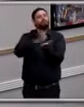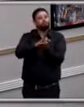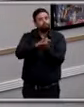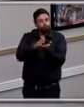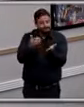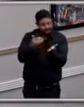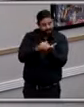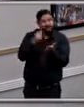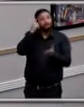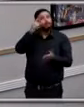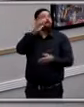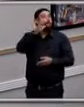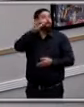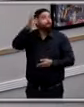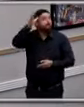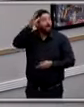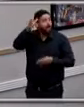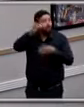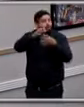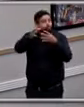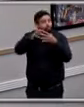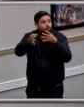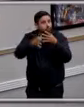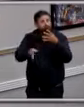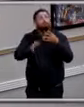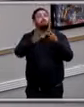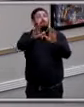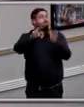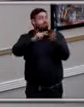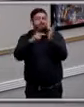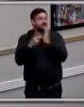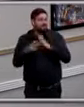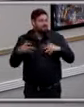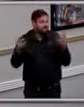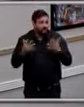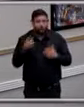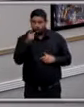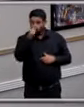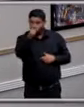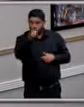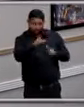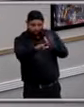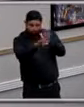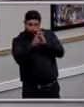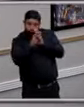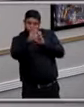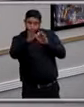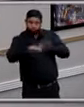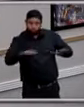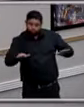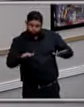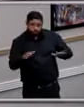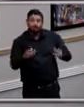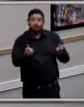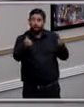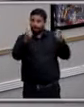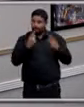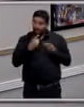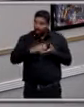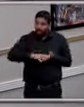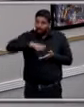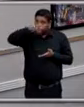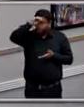parent choice, meaning that if you selected to have your child come back and learn at the campus and